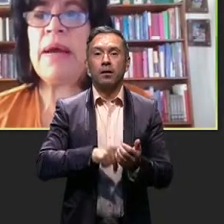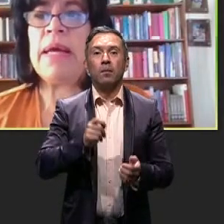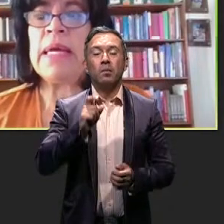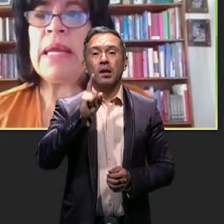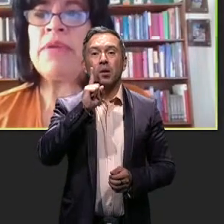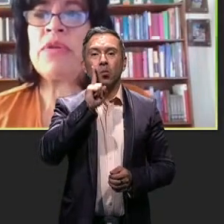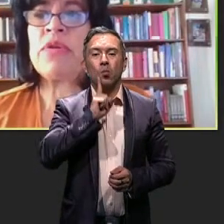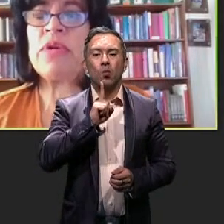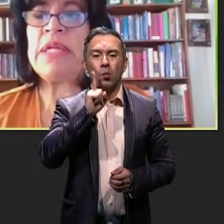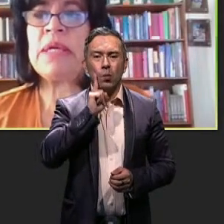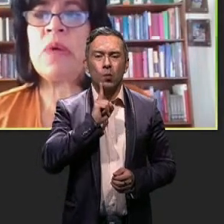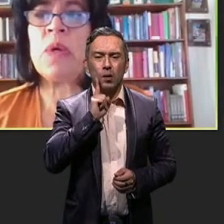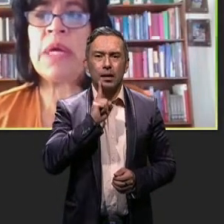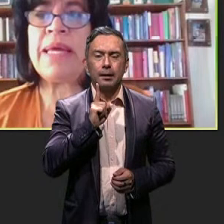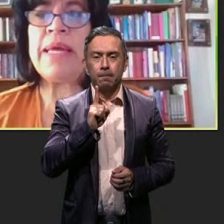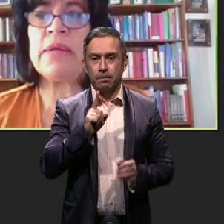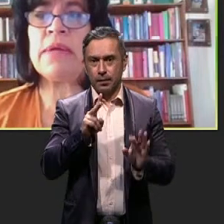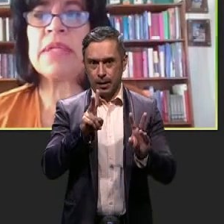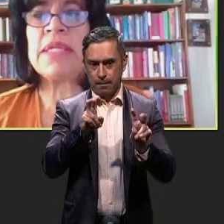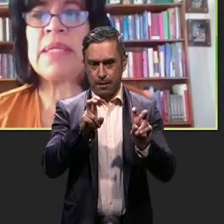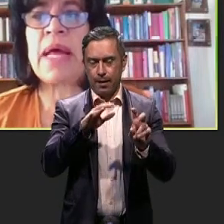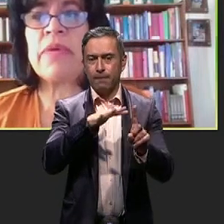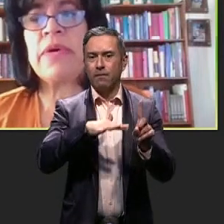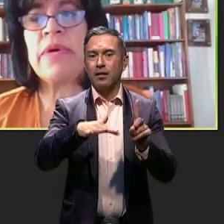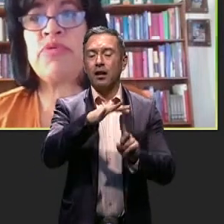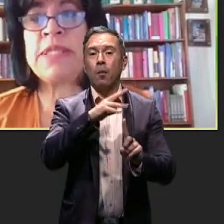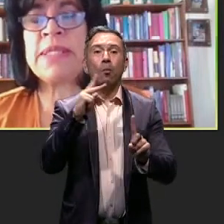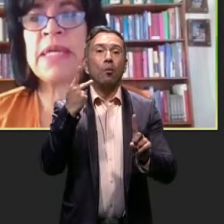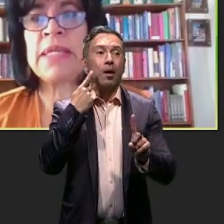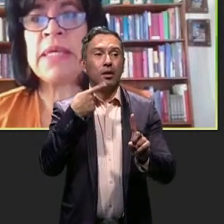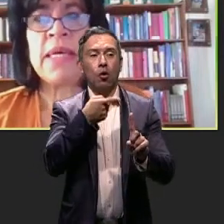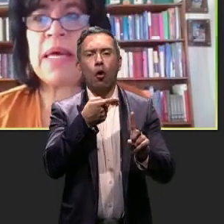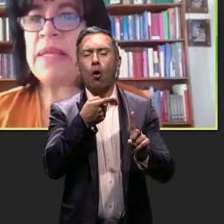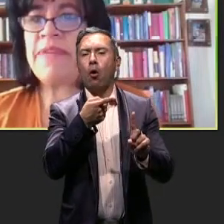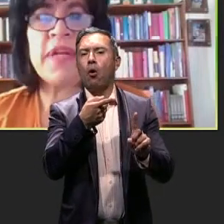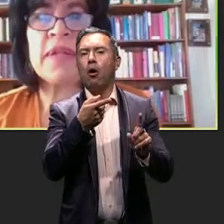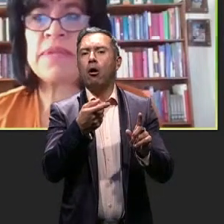that we don't have women who are